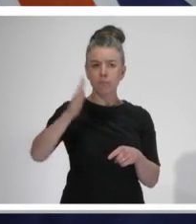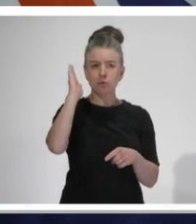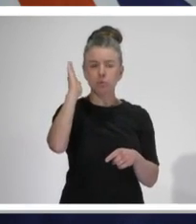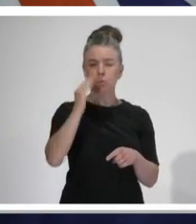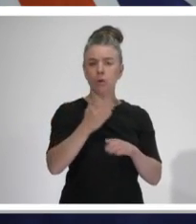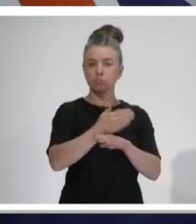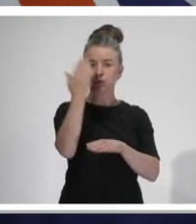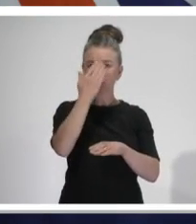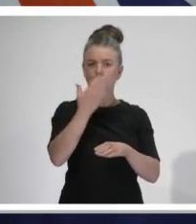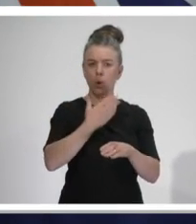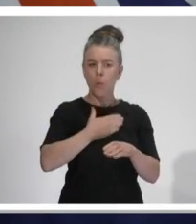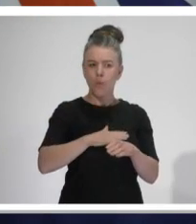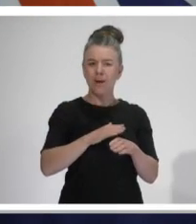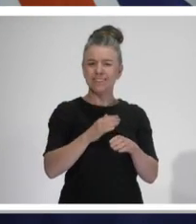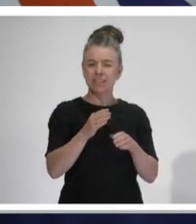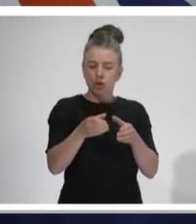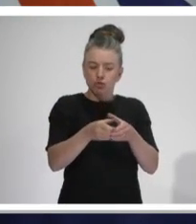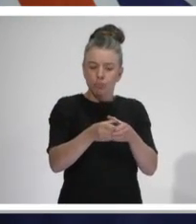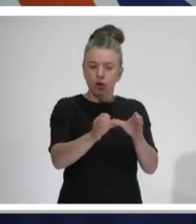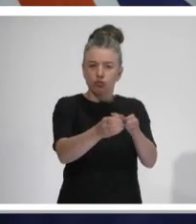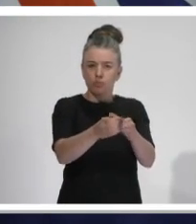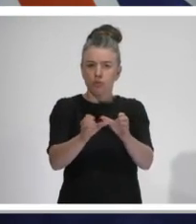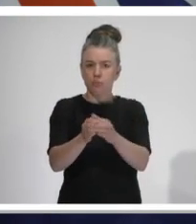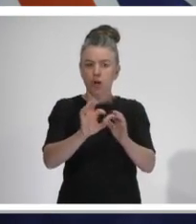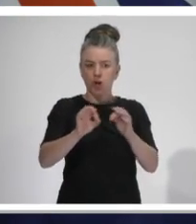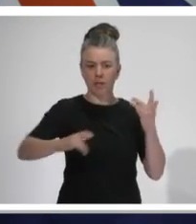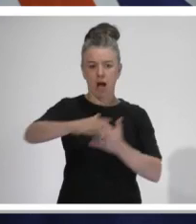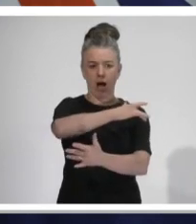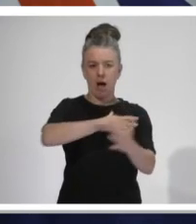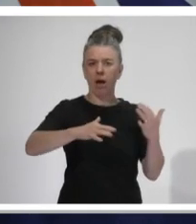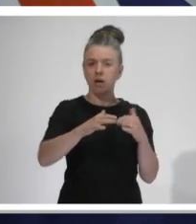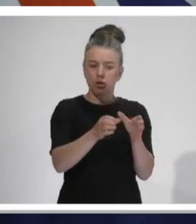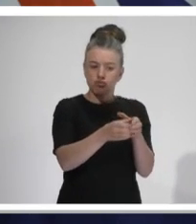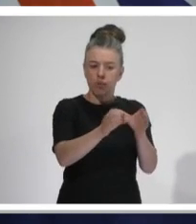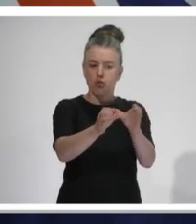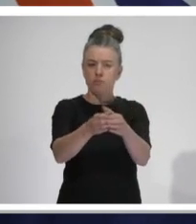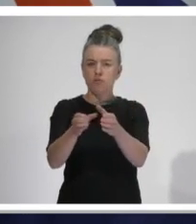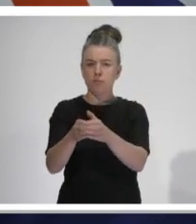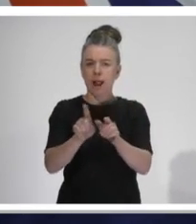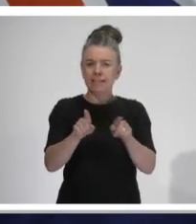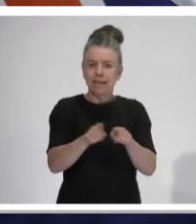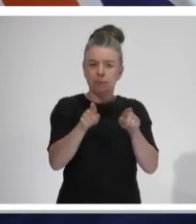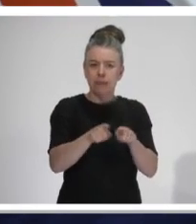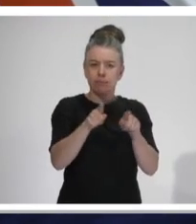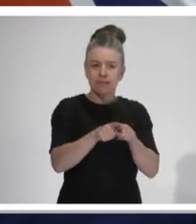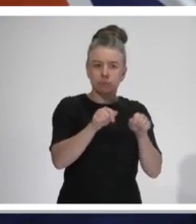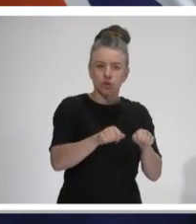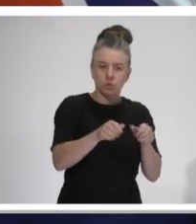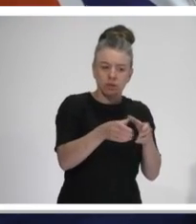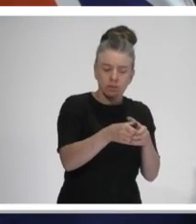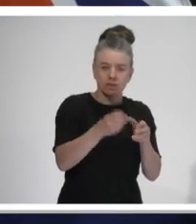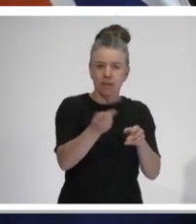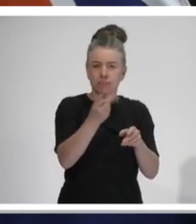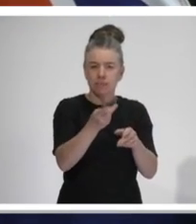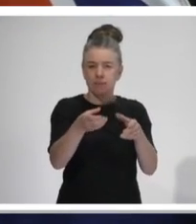making sure that educational opportunity is available. I just want to reiterate what I said before. We know that a lot of parents will make the decision